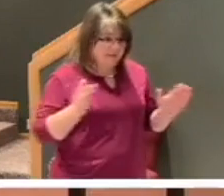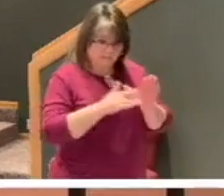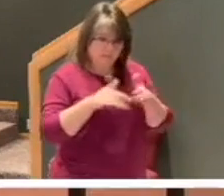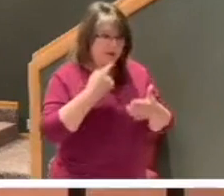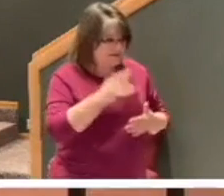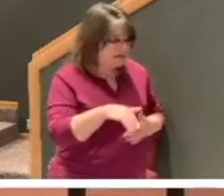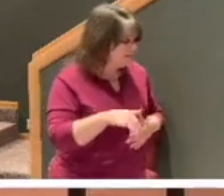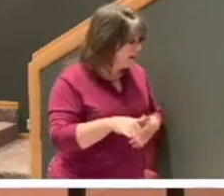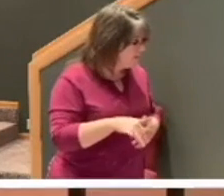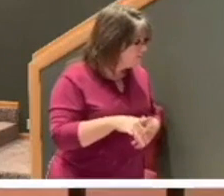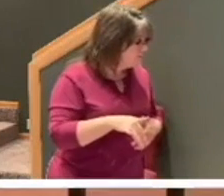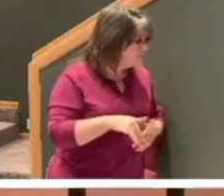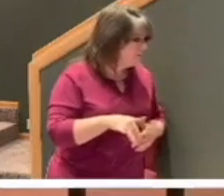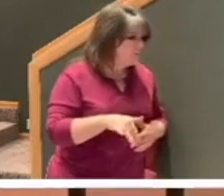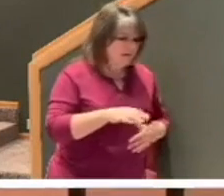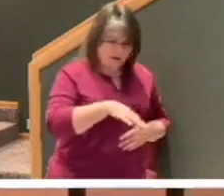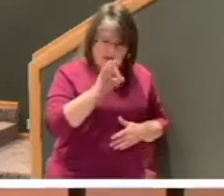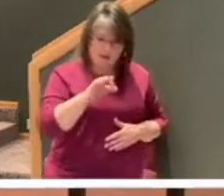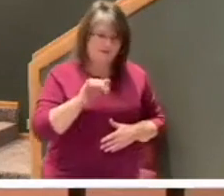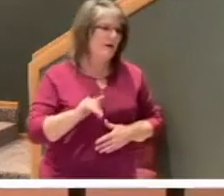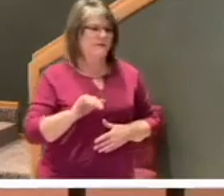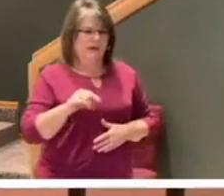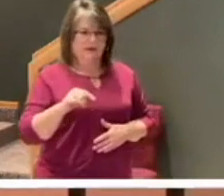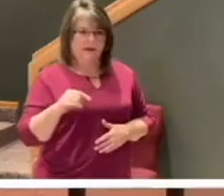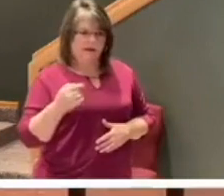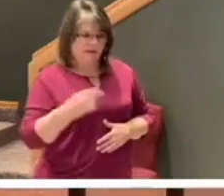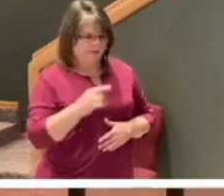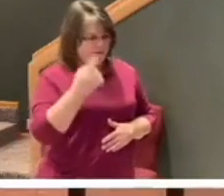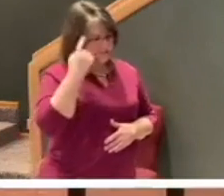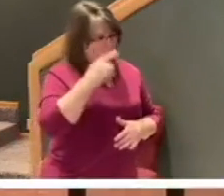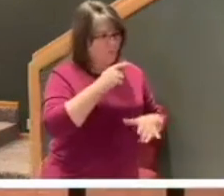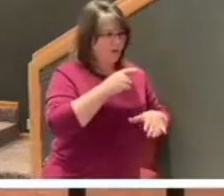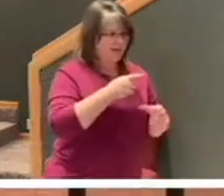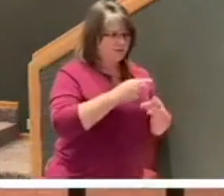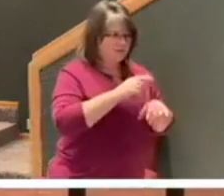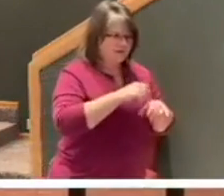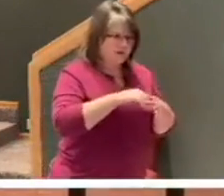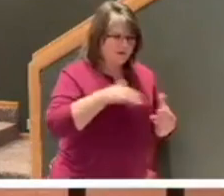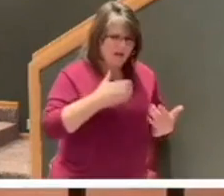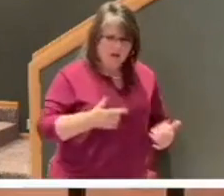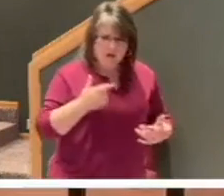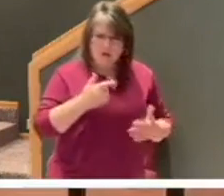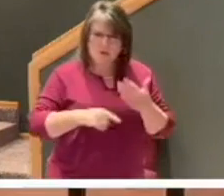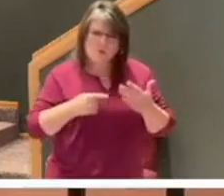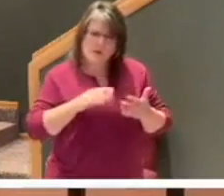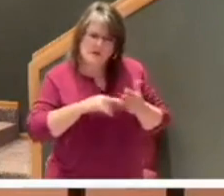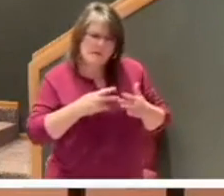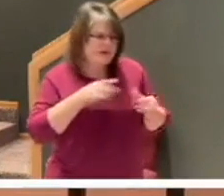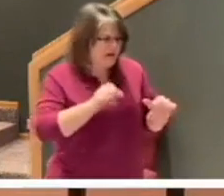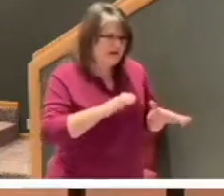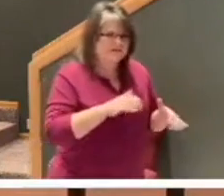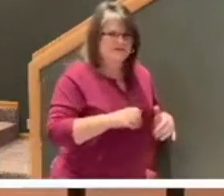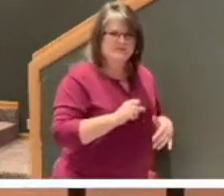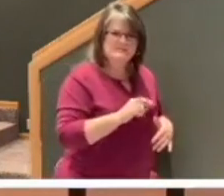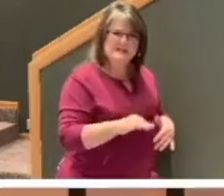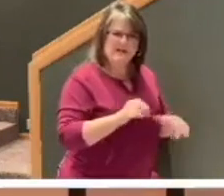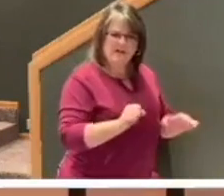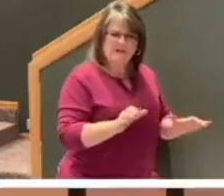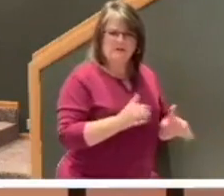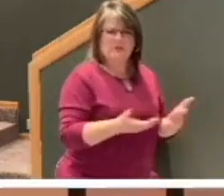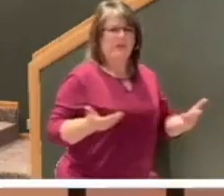says. I found that offensive for a time in my life. What you talking about? Yeah, I can do stuff. I can do